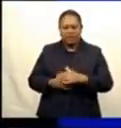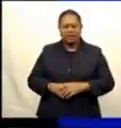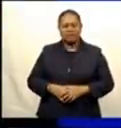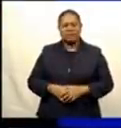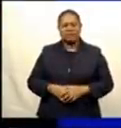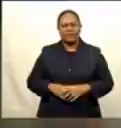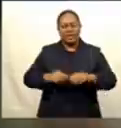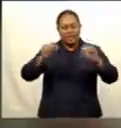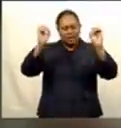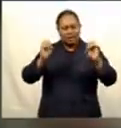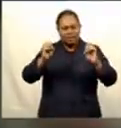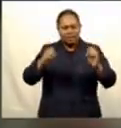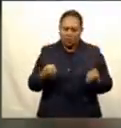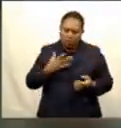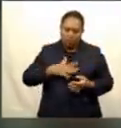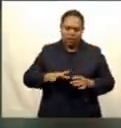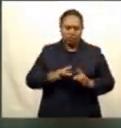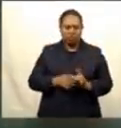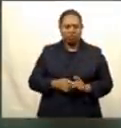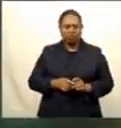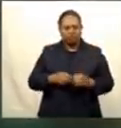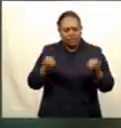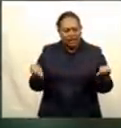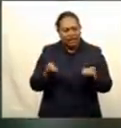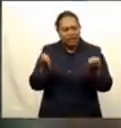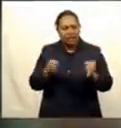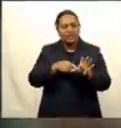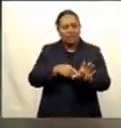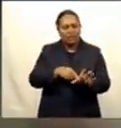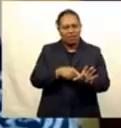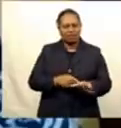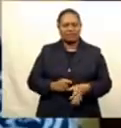to help mentor the young ones. She's making good progress.